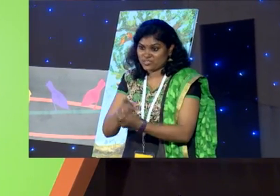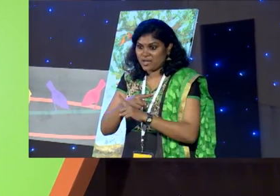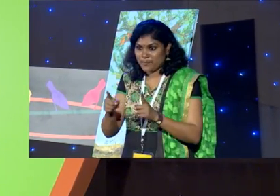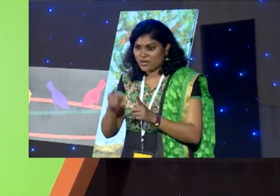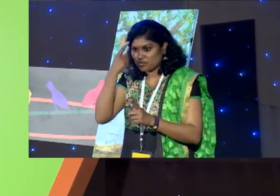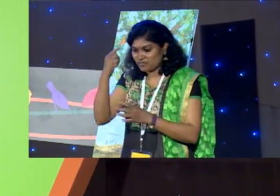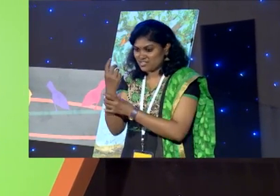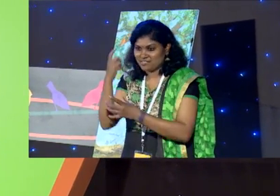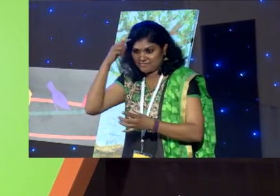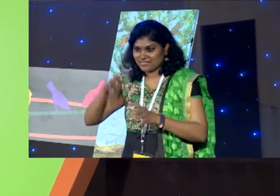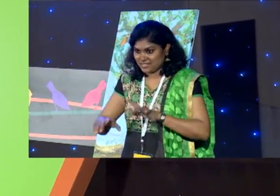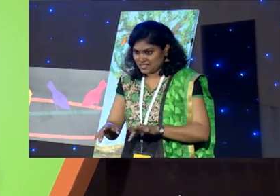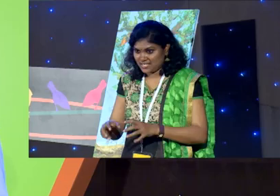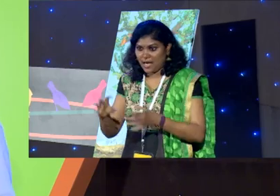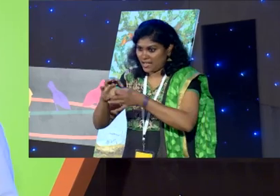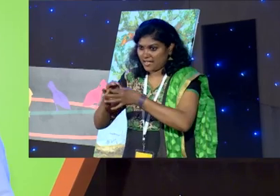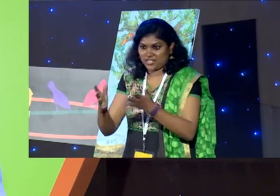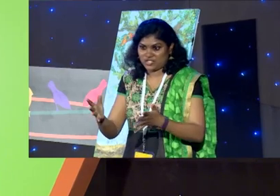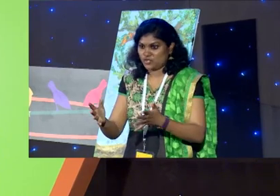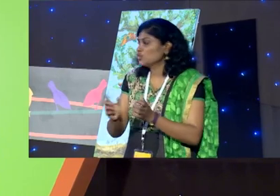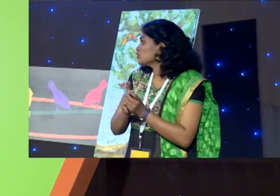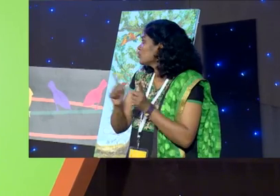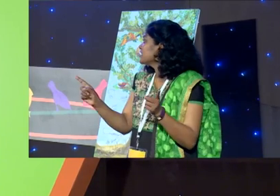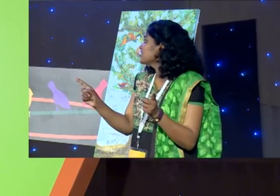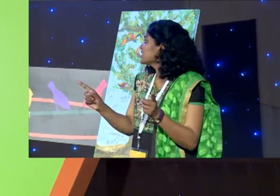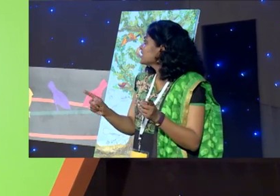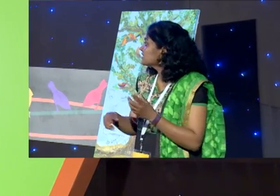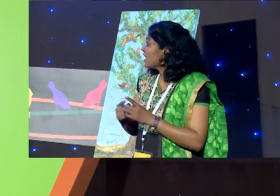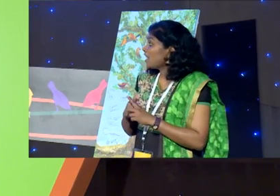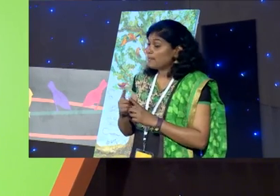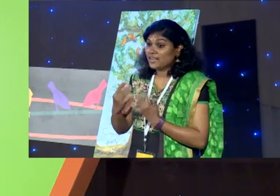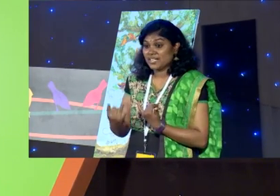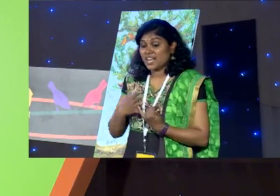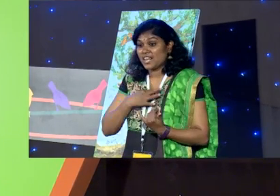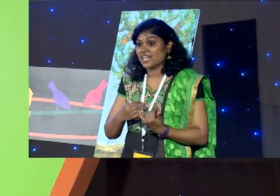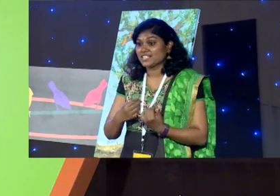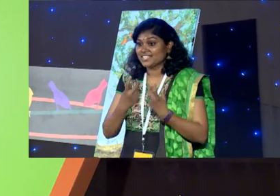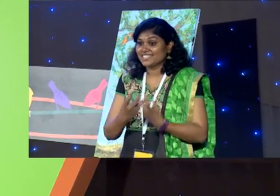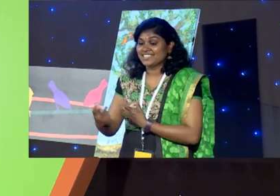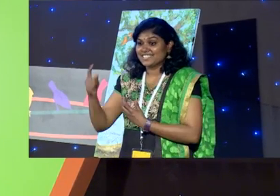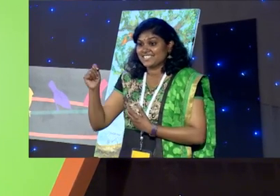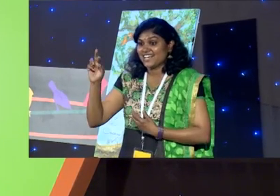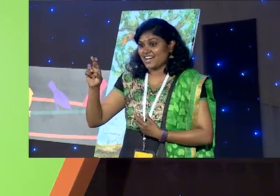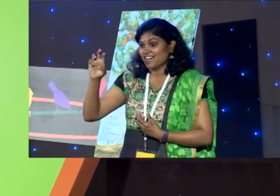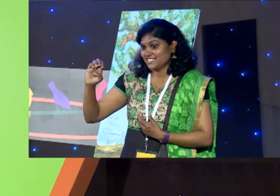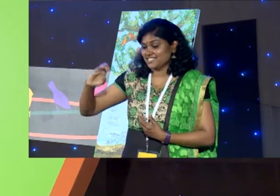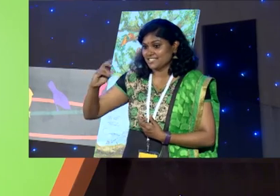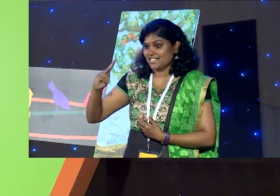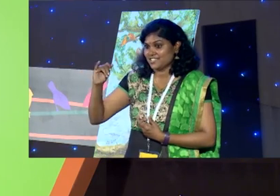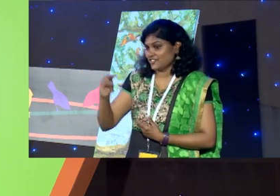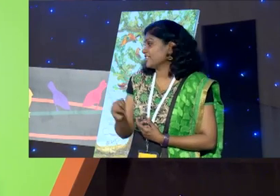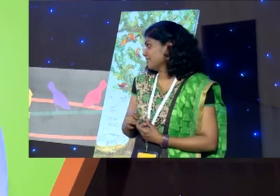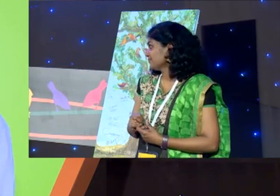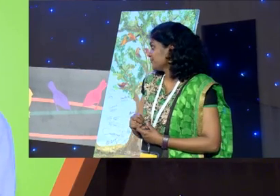what's the scene with our forests? Why are there so little forests? Why are there so little tigers? Why is there so little wildlife?